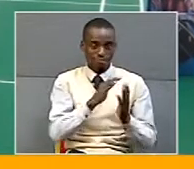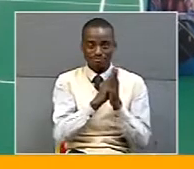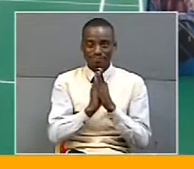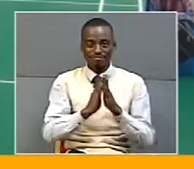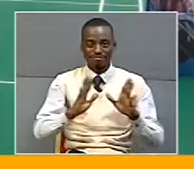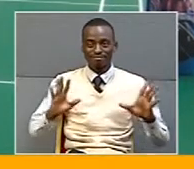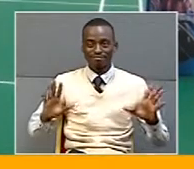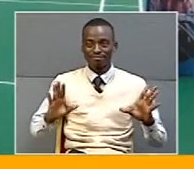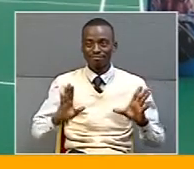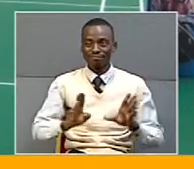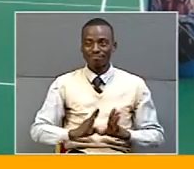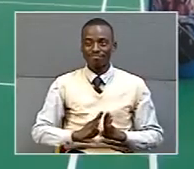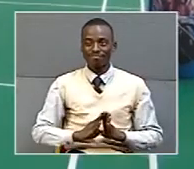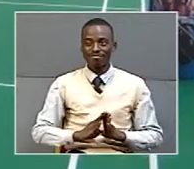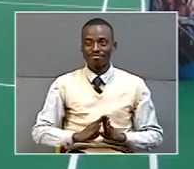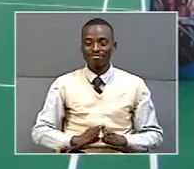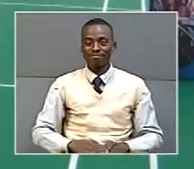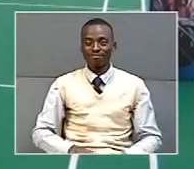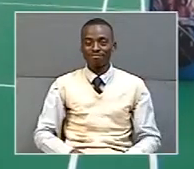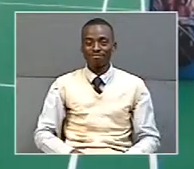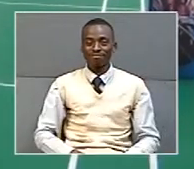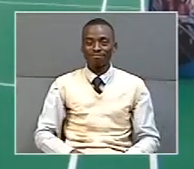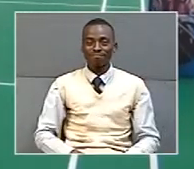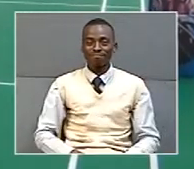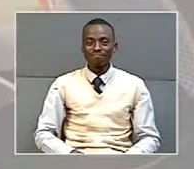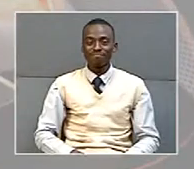Amon, reporting for UBS TV.